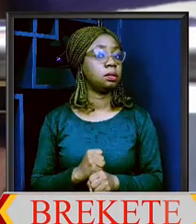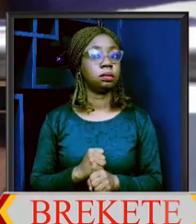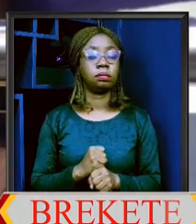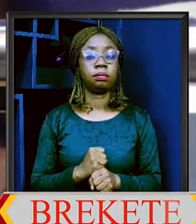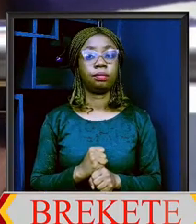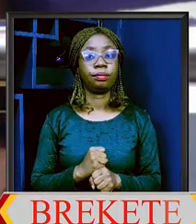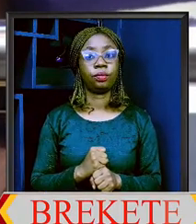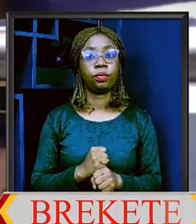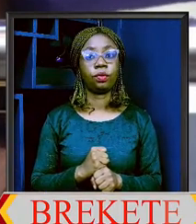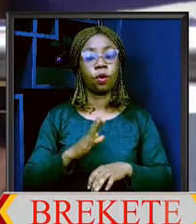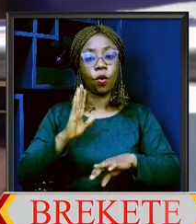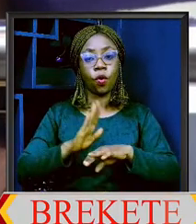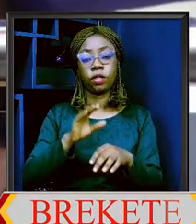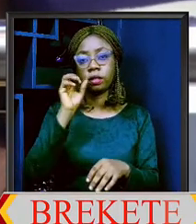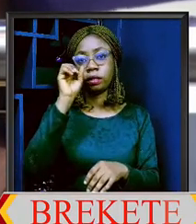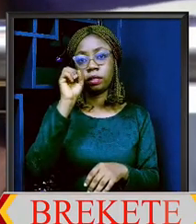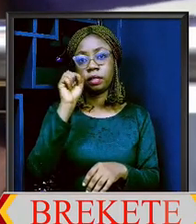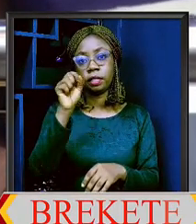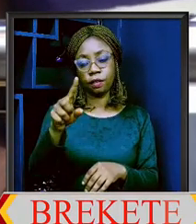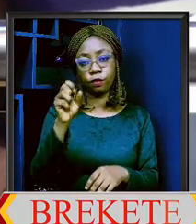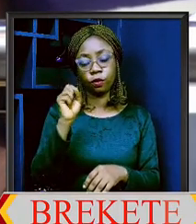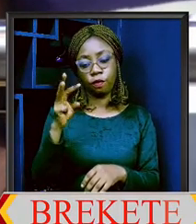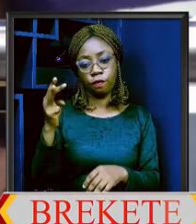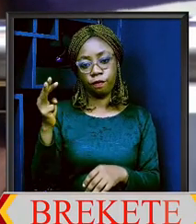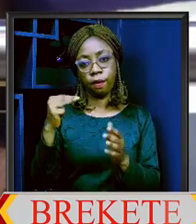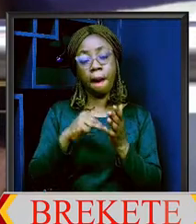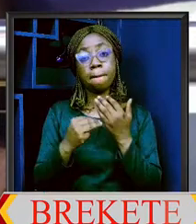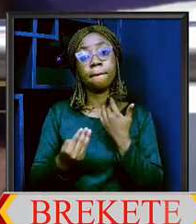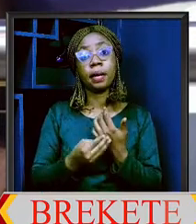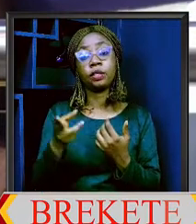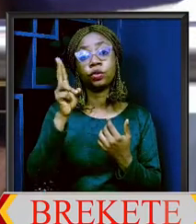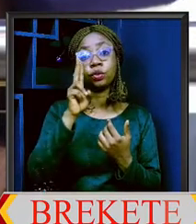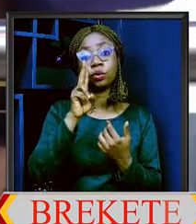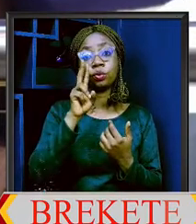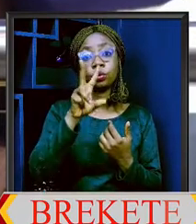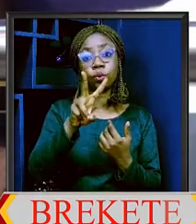years on the 11th of March